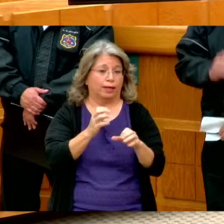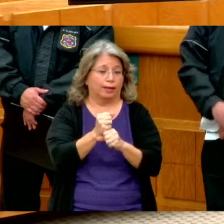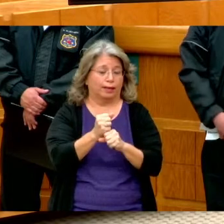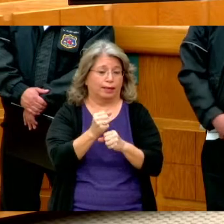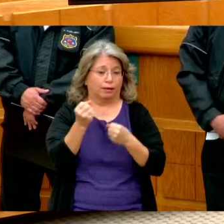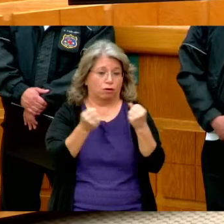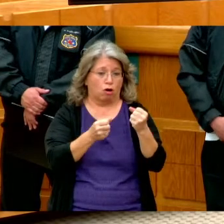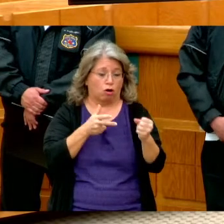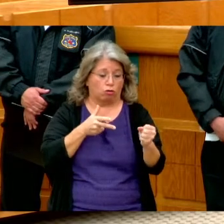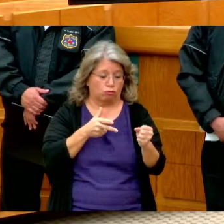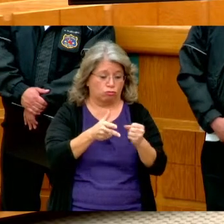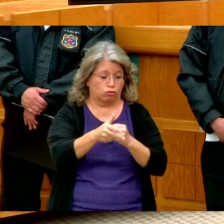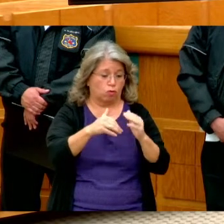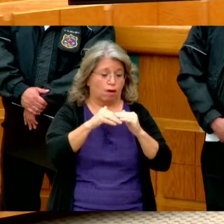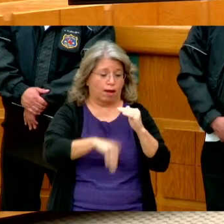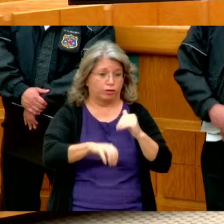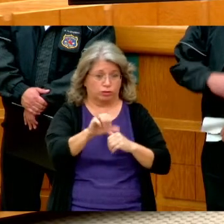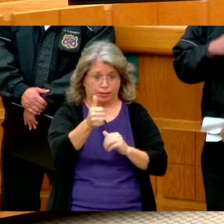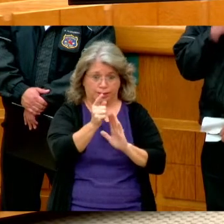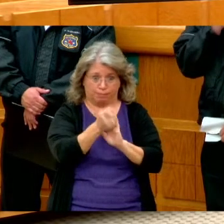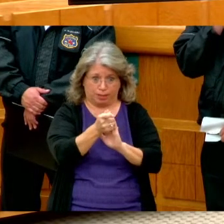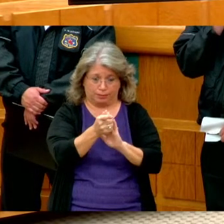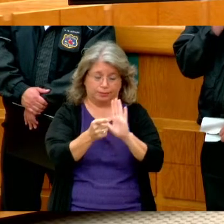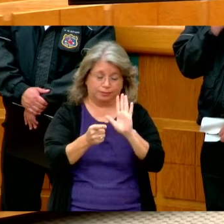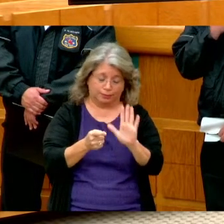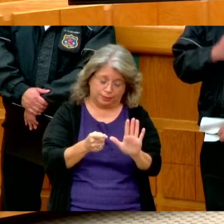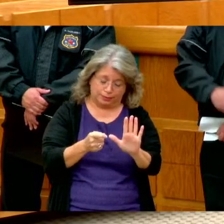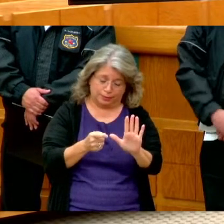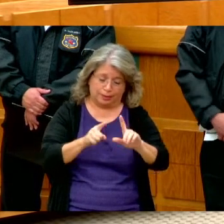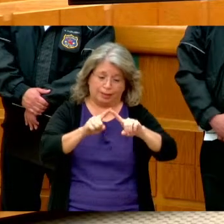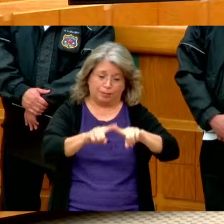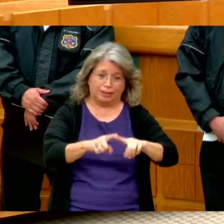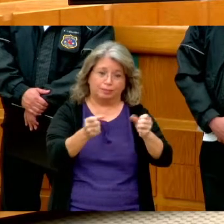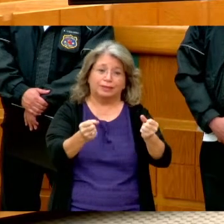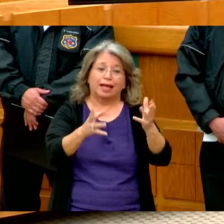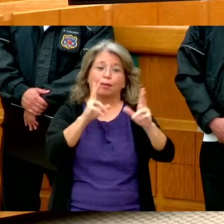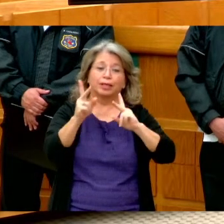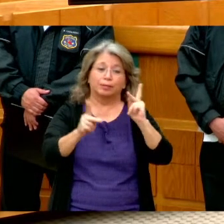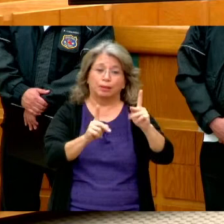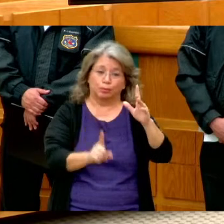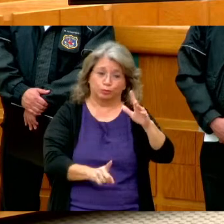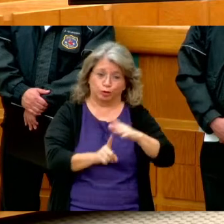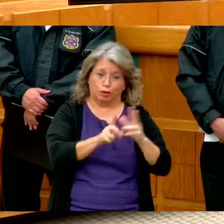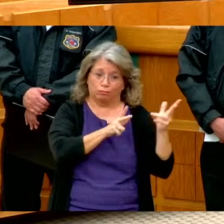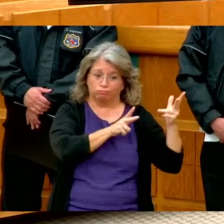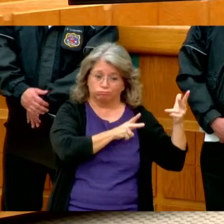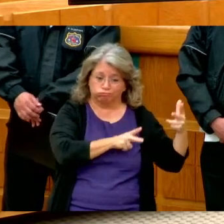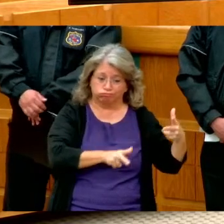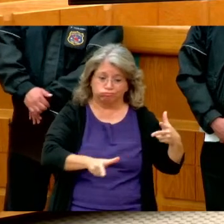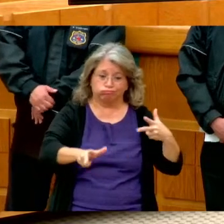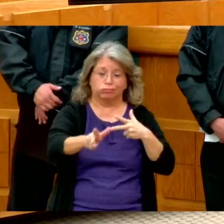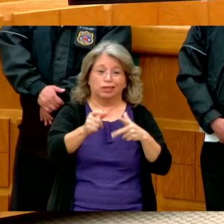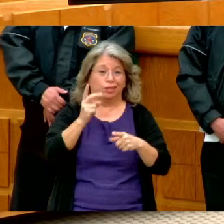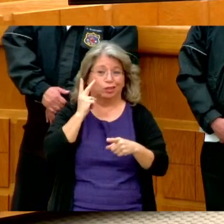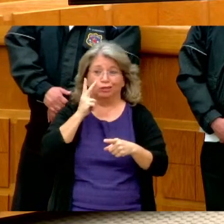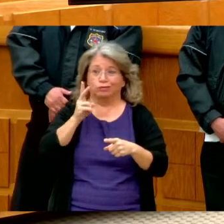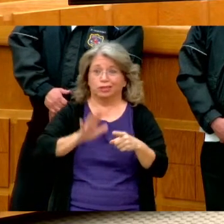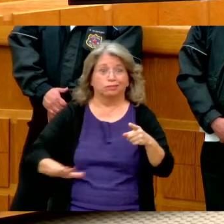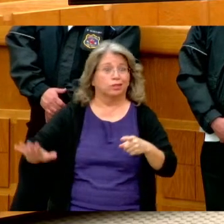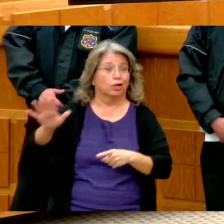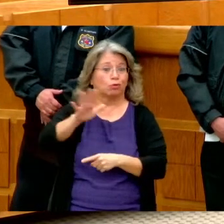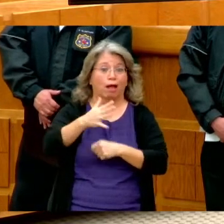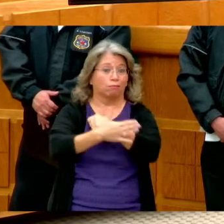10 minutes. So again, it depends on how many individuals are there. You know, we've seen nationally, people are lining up the